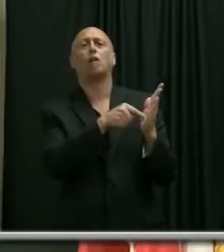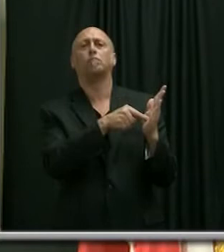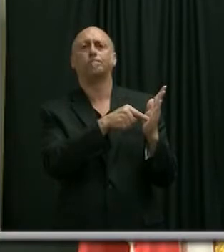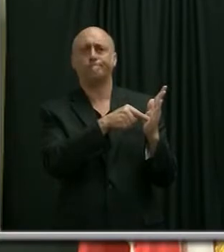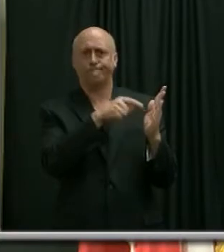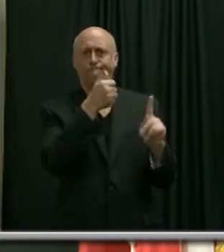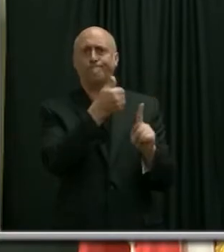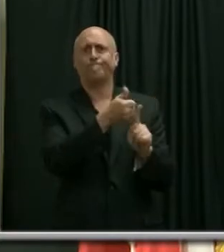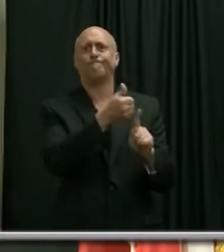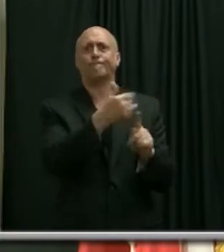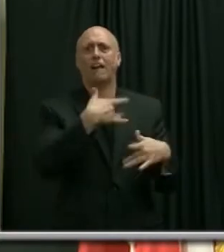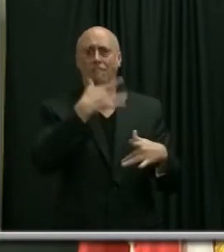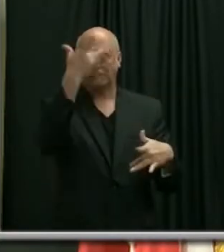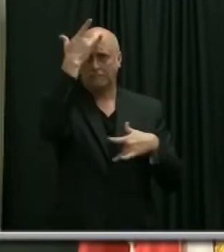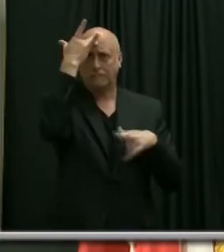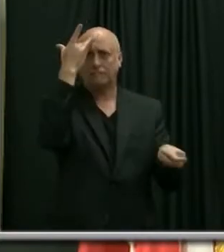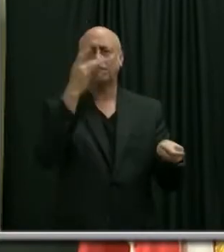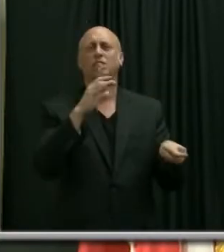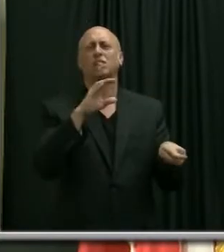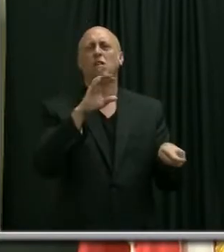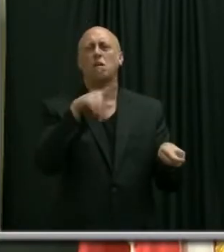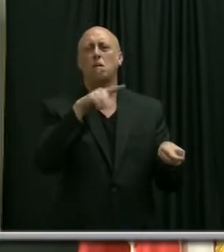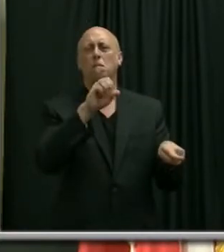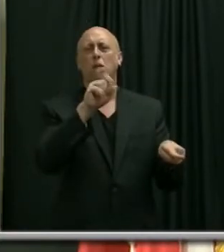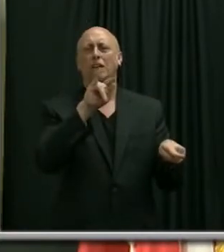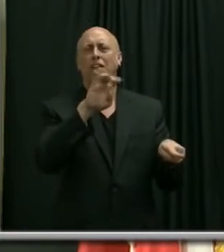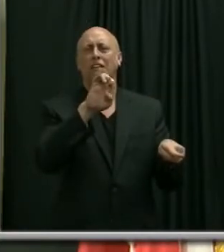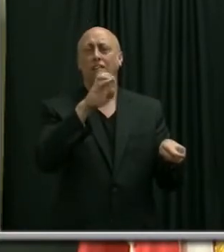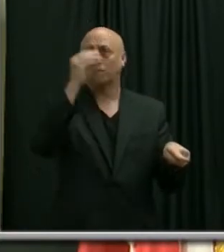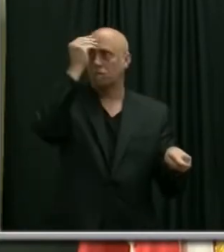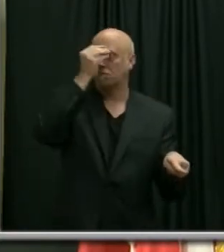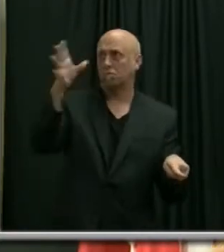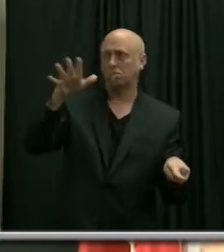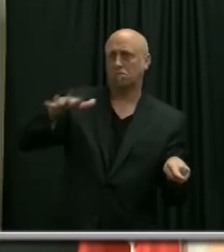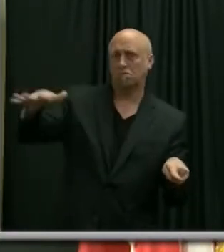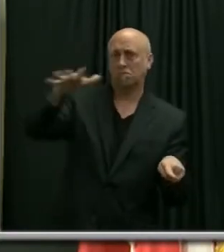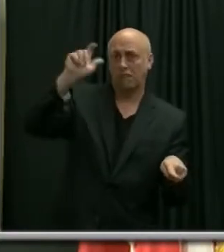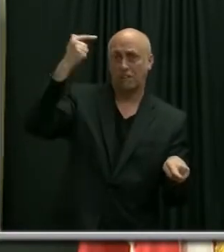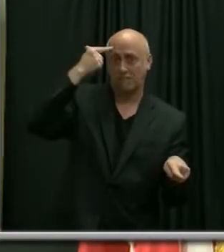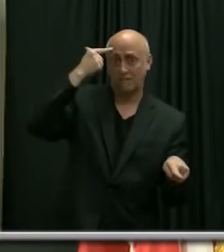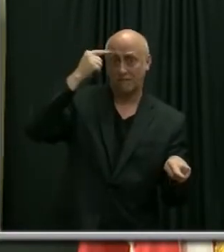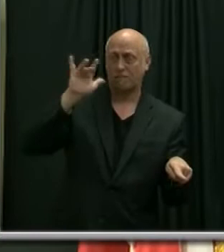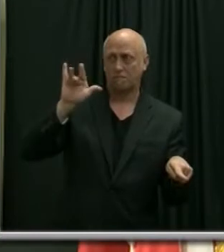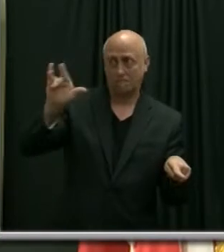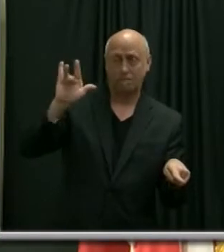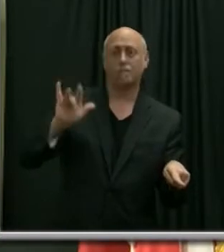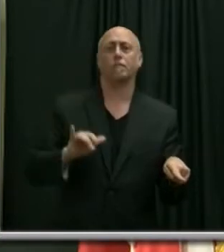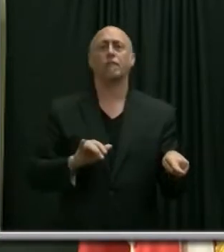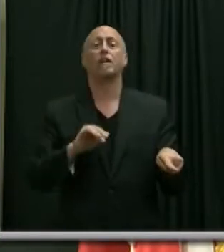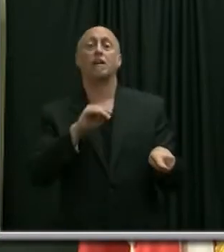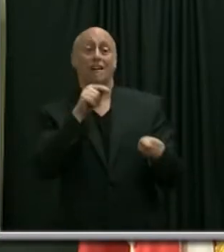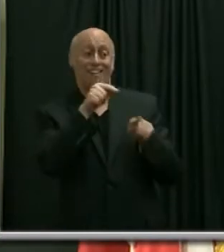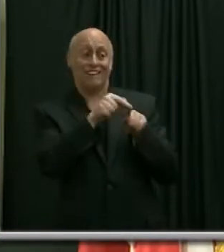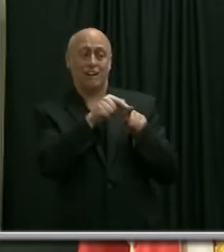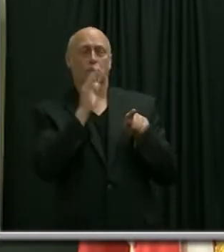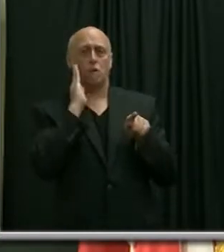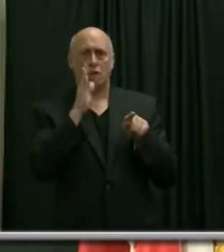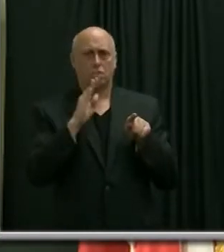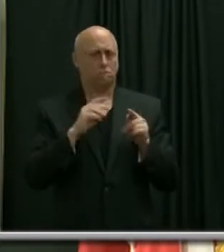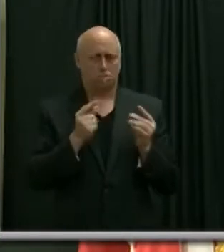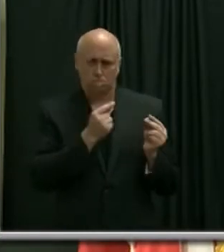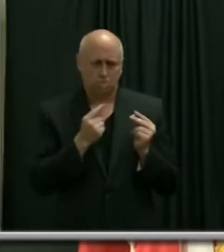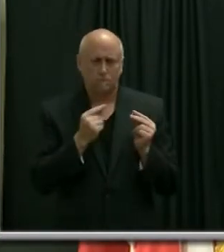test, and they notify the local entities. Our epidemiologists literally go to task right